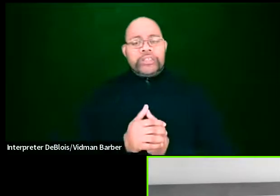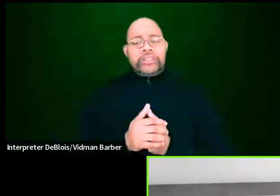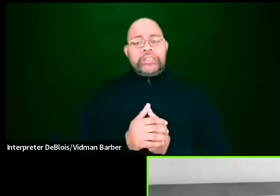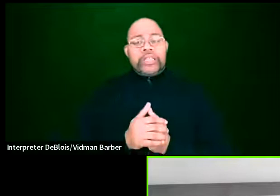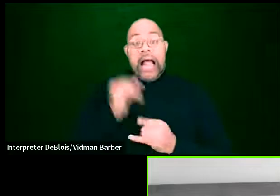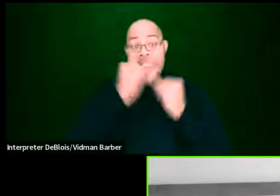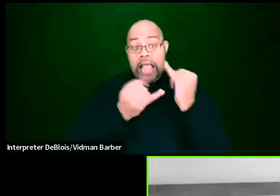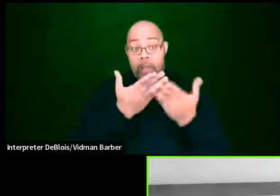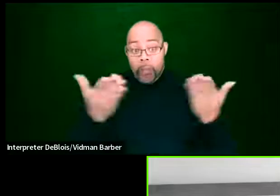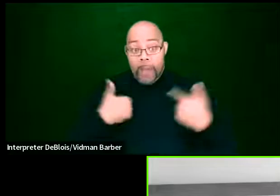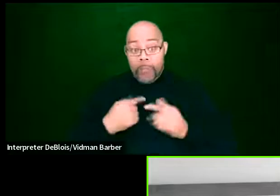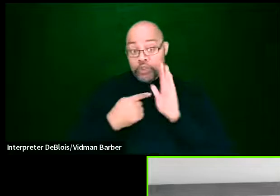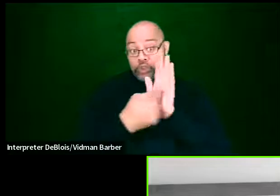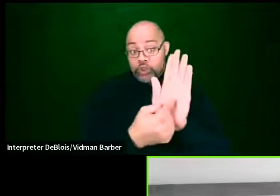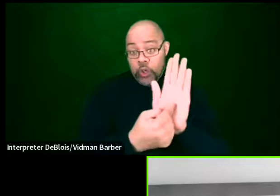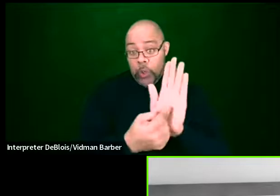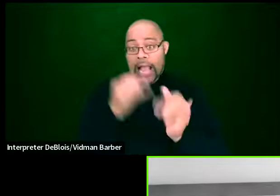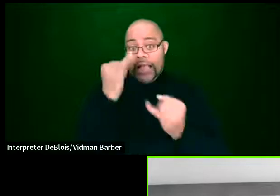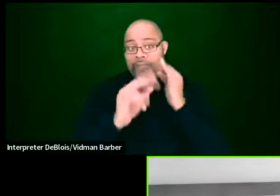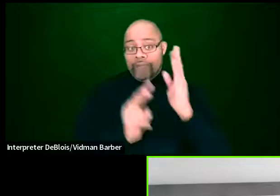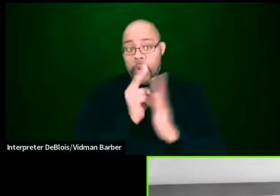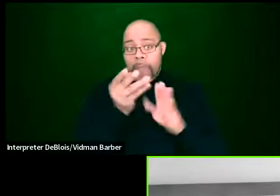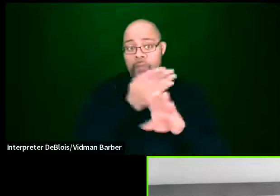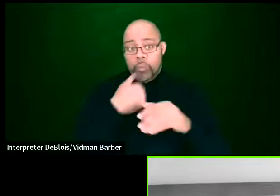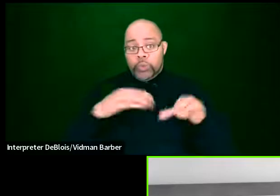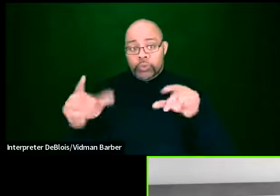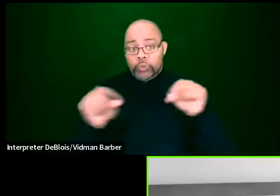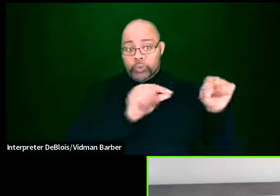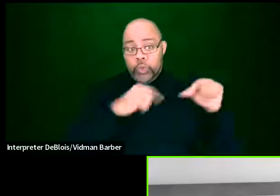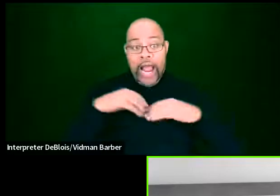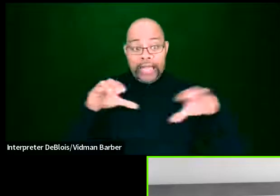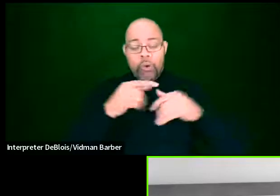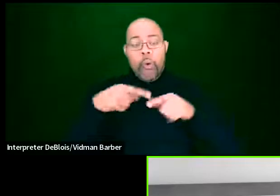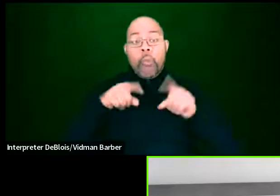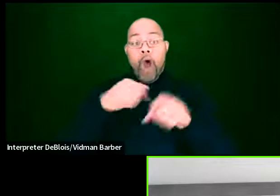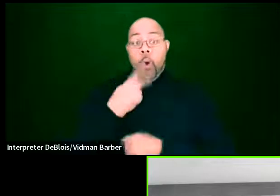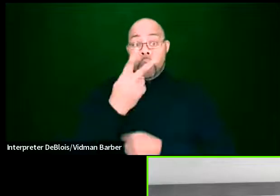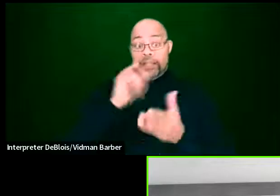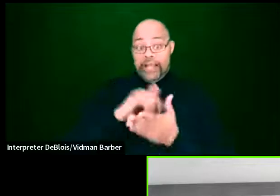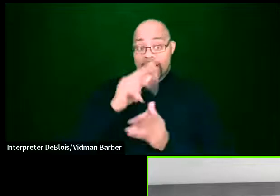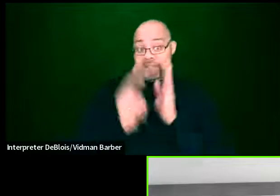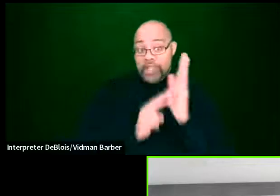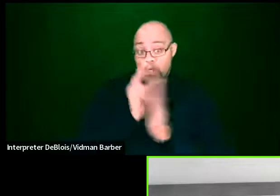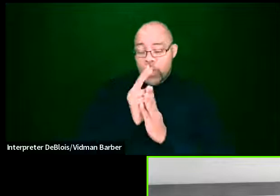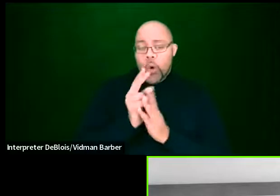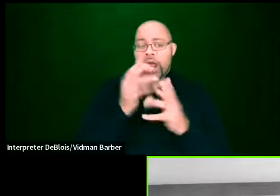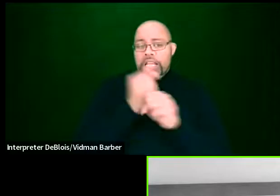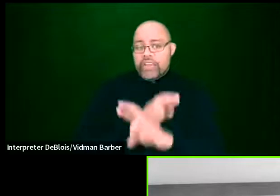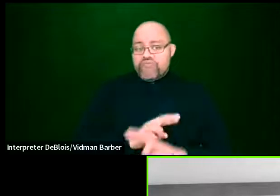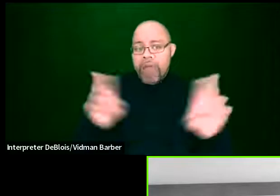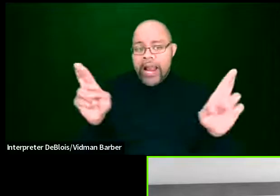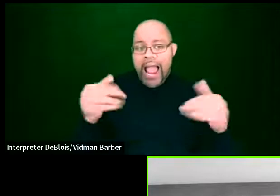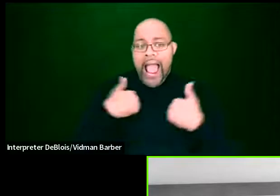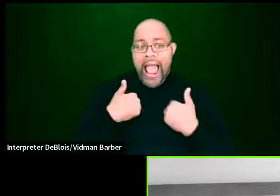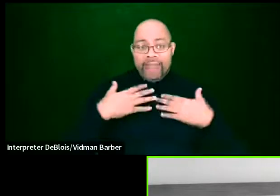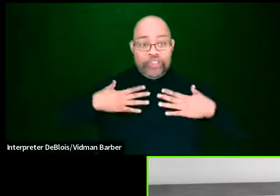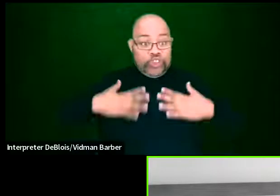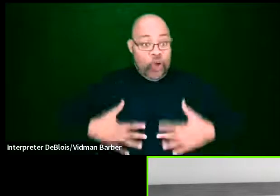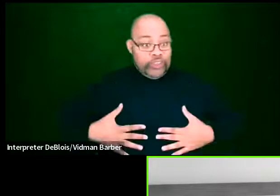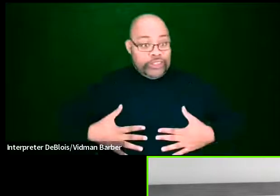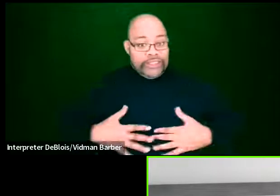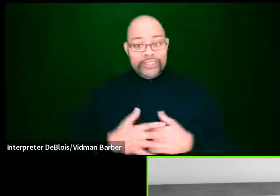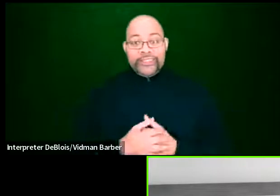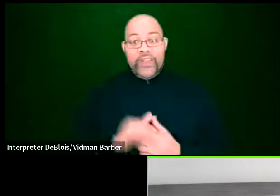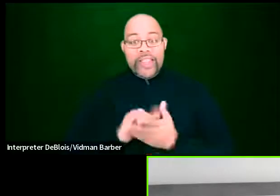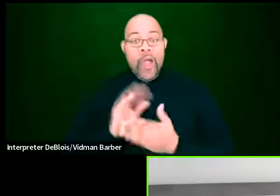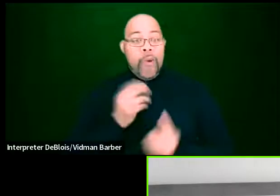thing I'm going to show you, last video before we do our activity. So while we're watching this video, get ready to have your t-shirts so